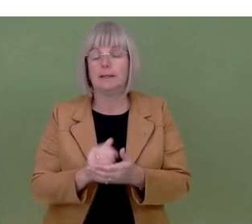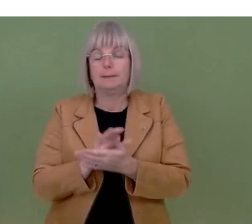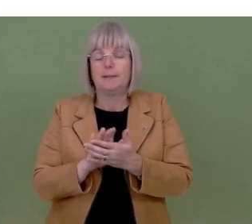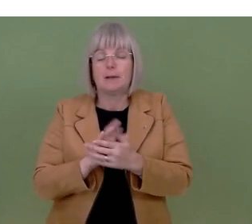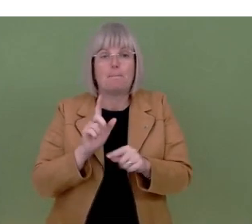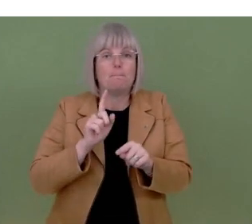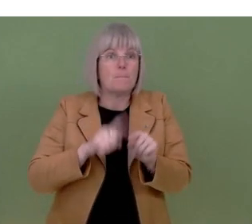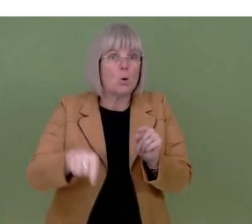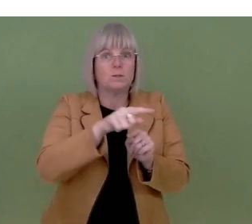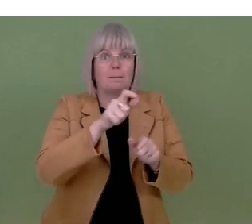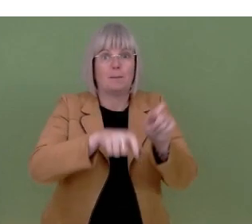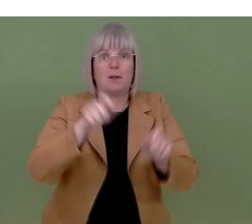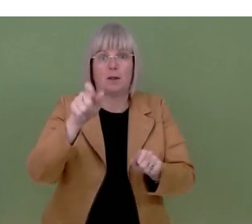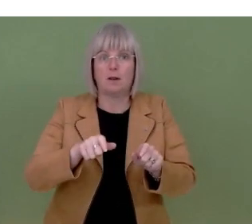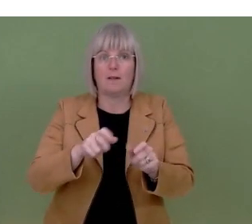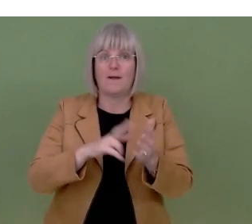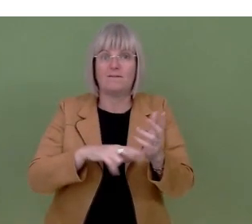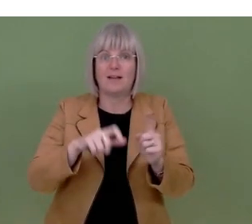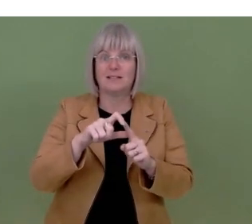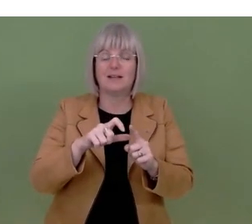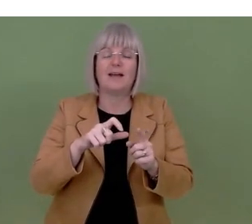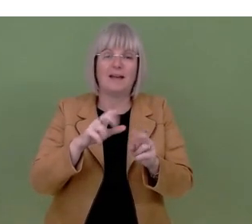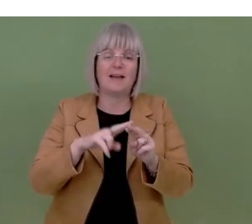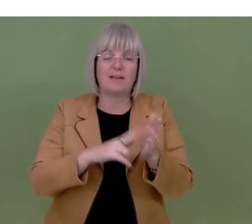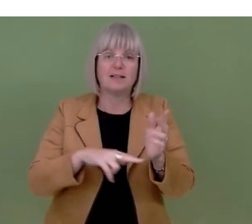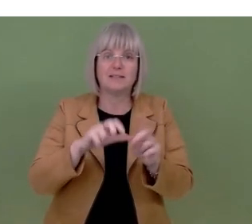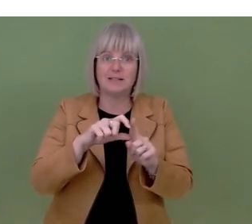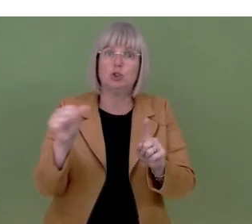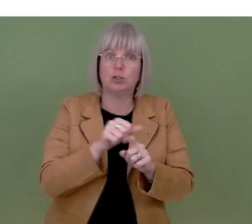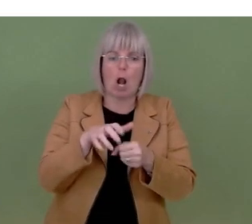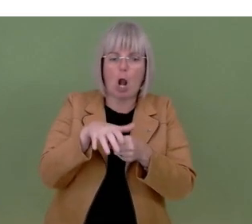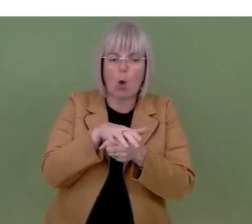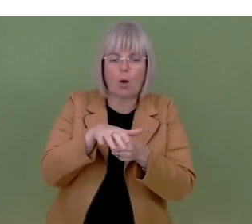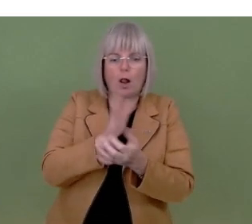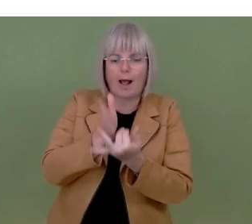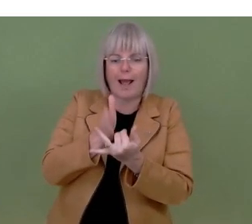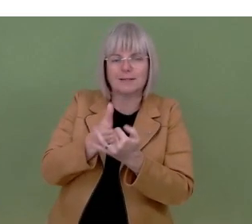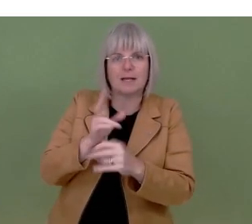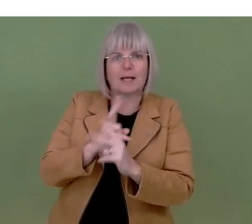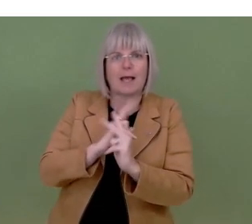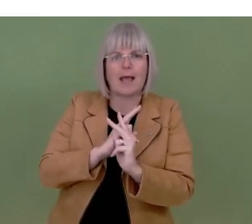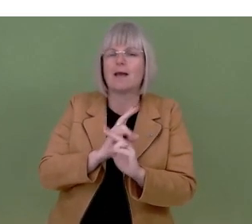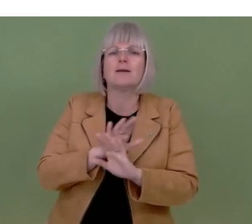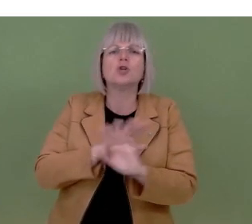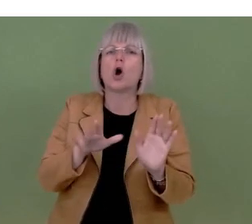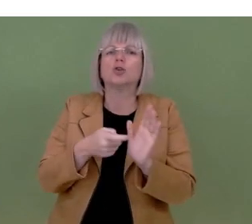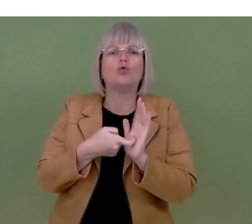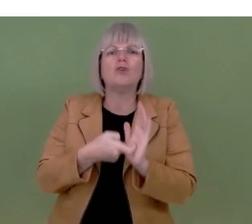able to access care locally without having to be referred out to specialist centres